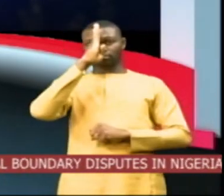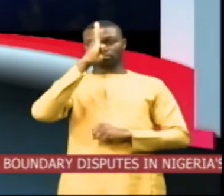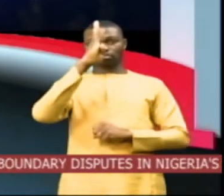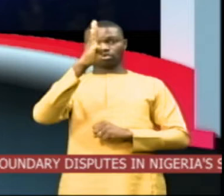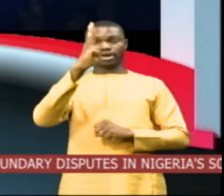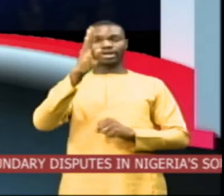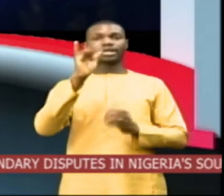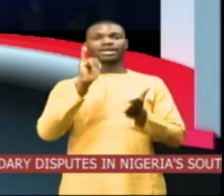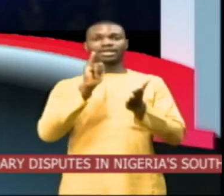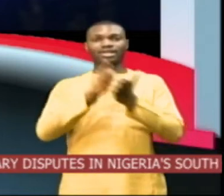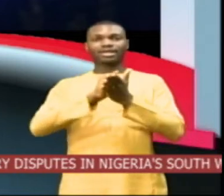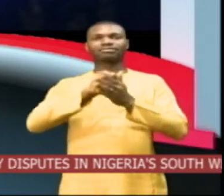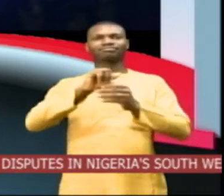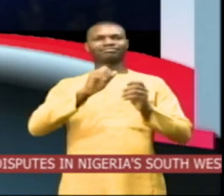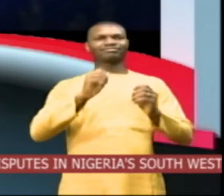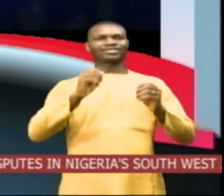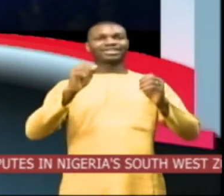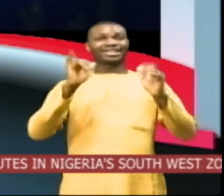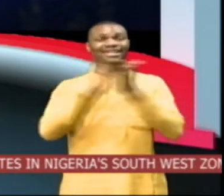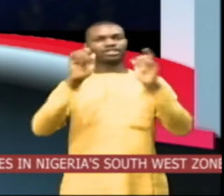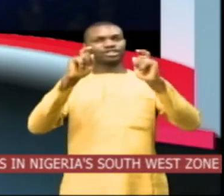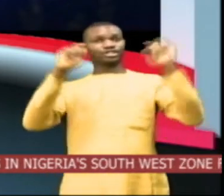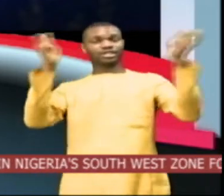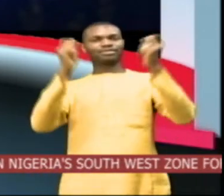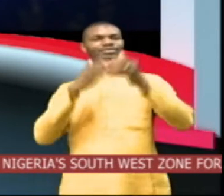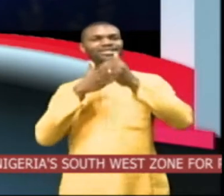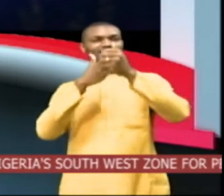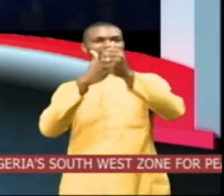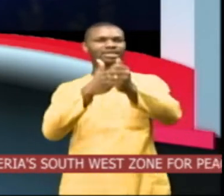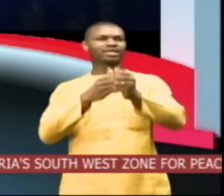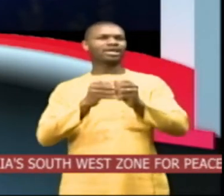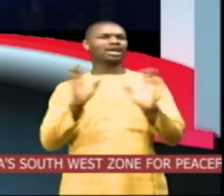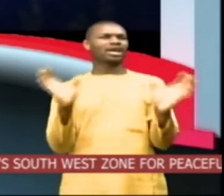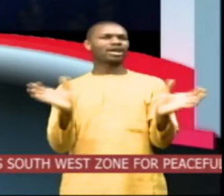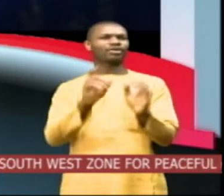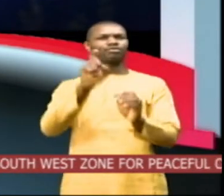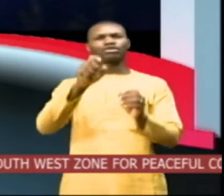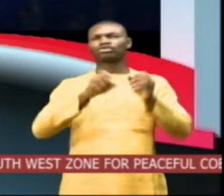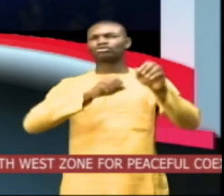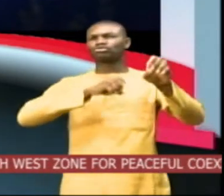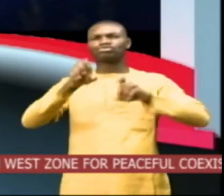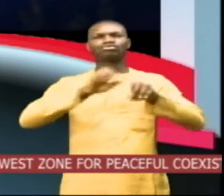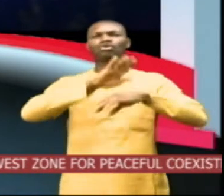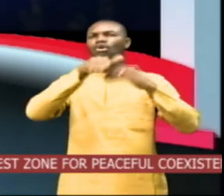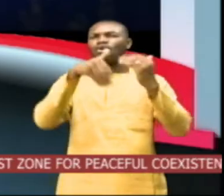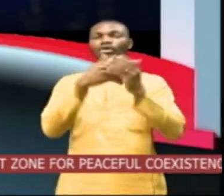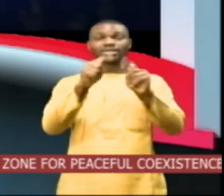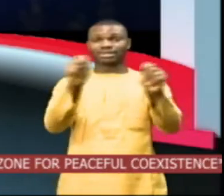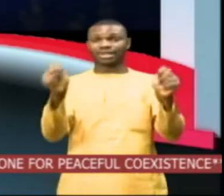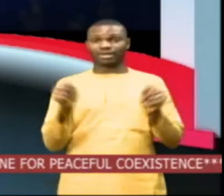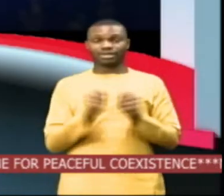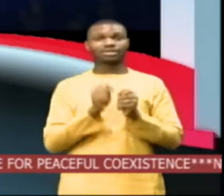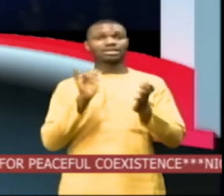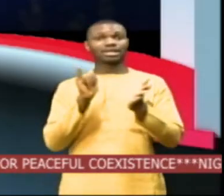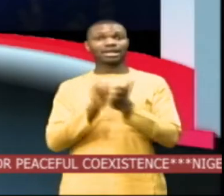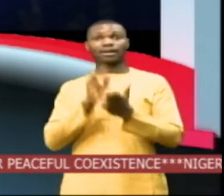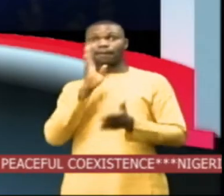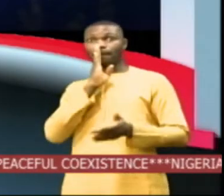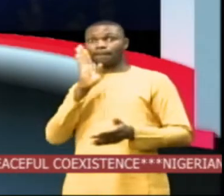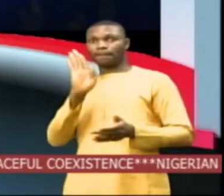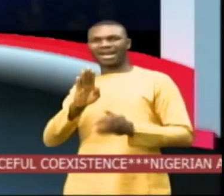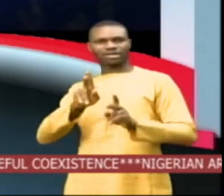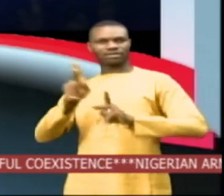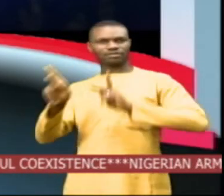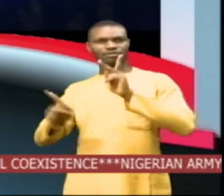who performed the ceremony, tasked the service chiefs to do whatever it takes to reclaim all territories dominated by criminal